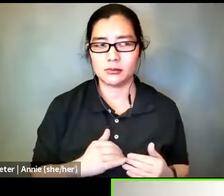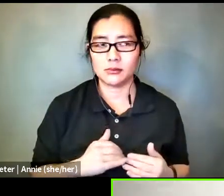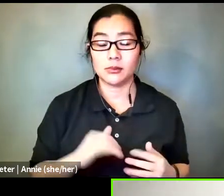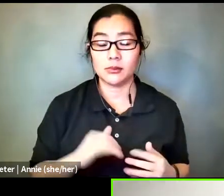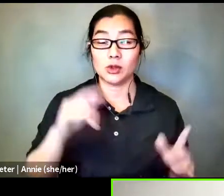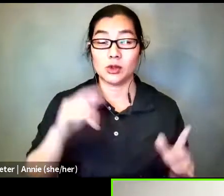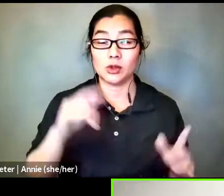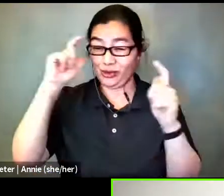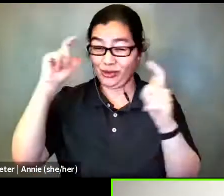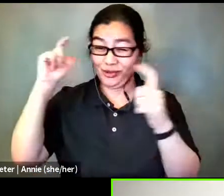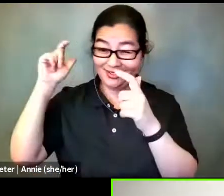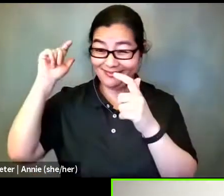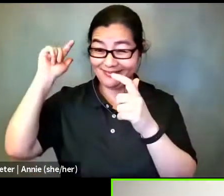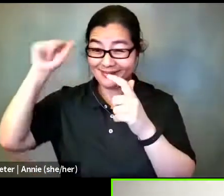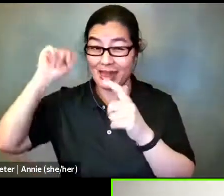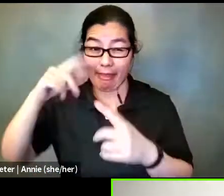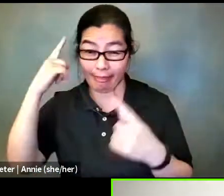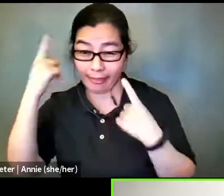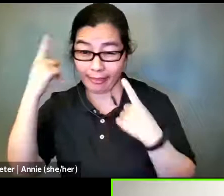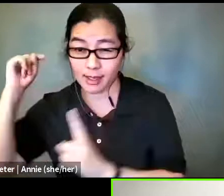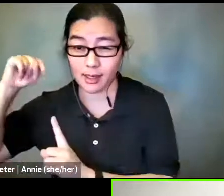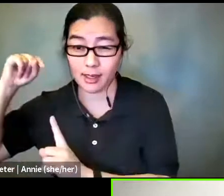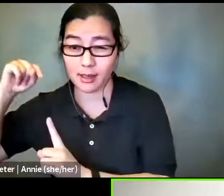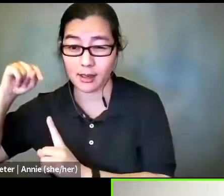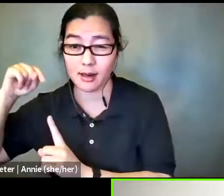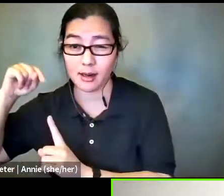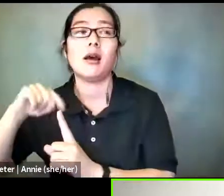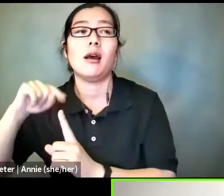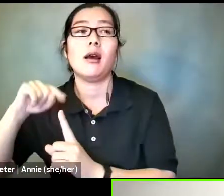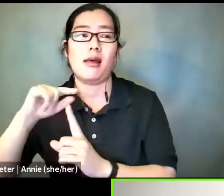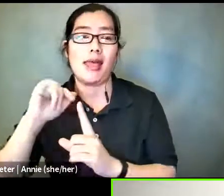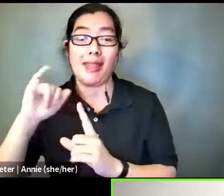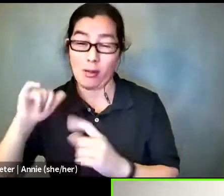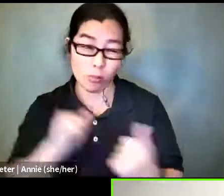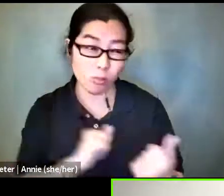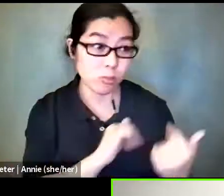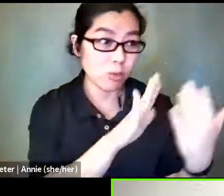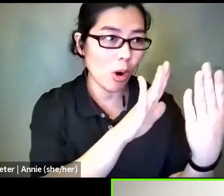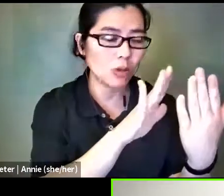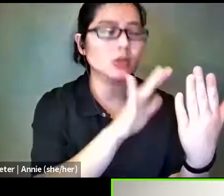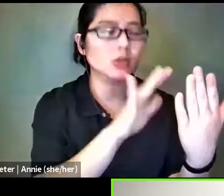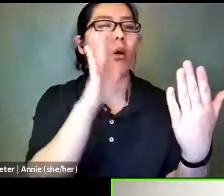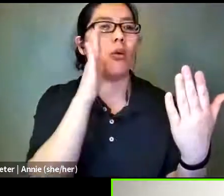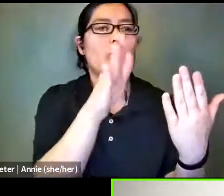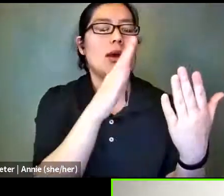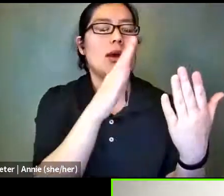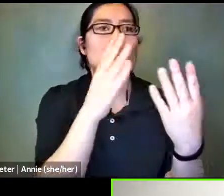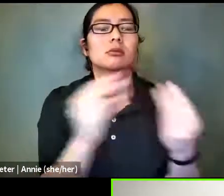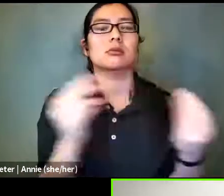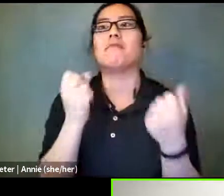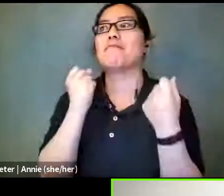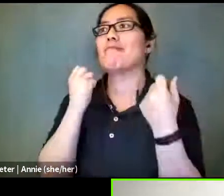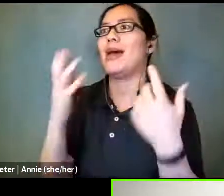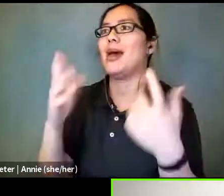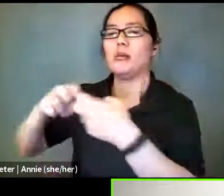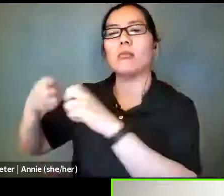thinking to any problem you're solving within or trying to solve within DEI. I think that to me is